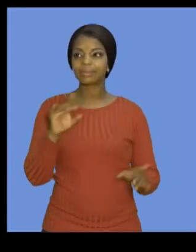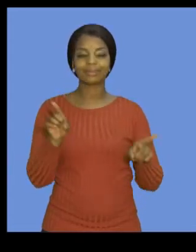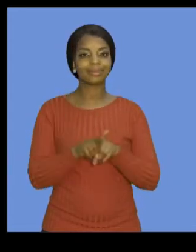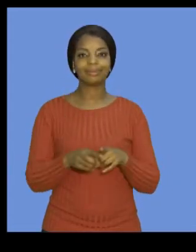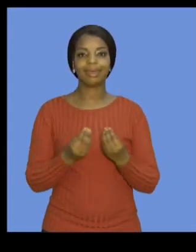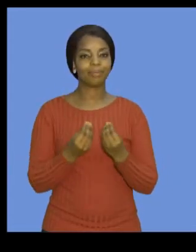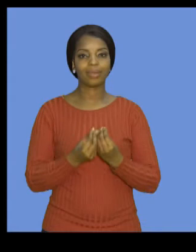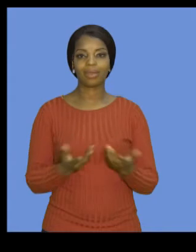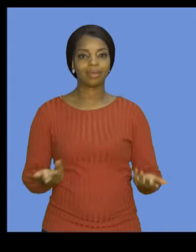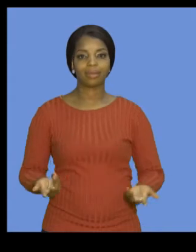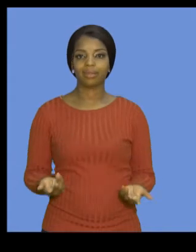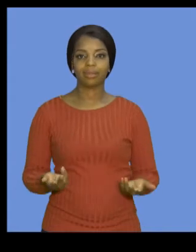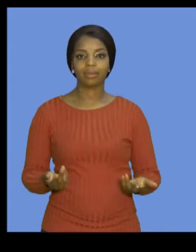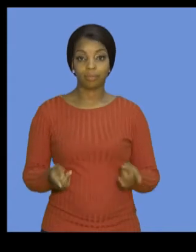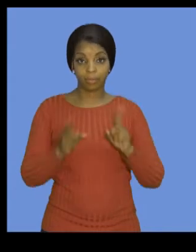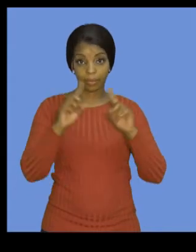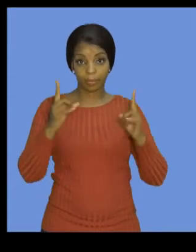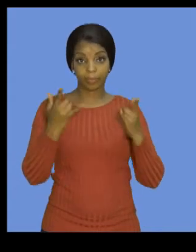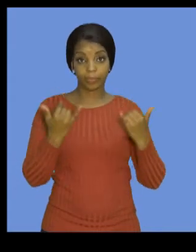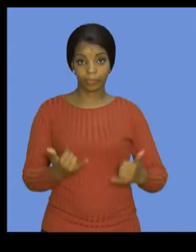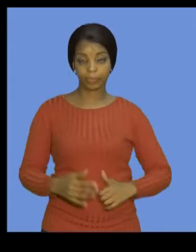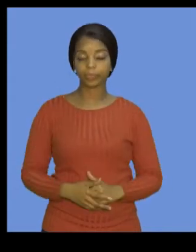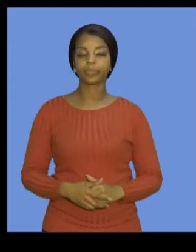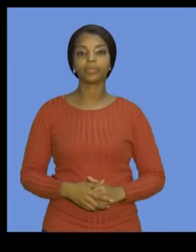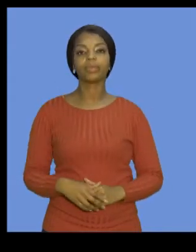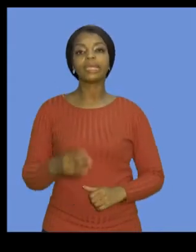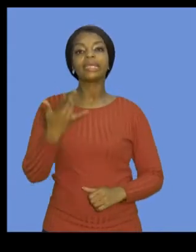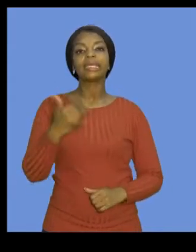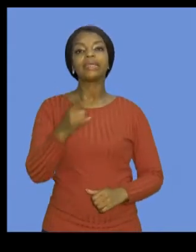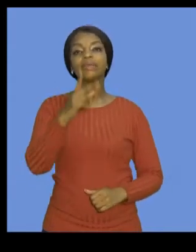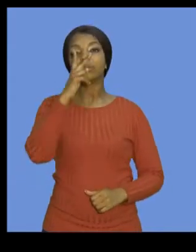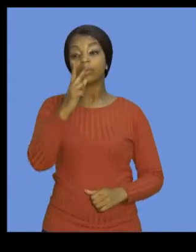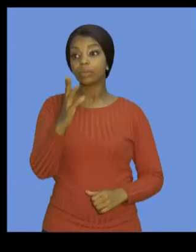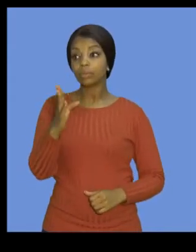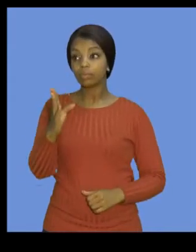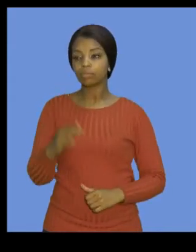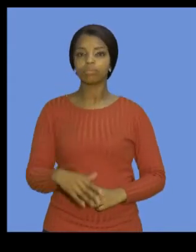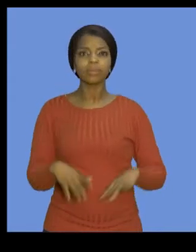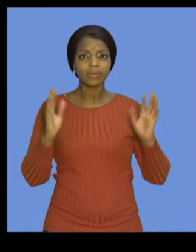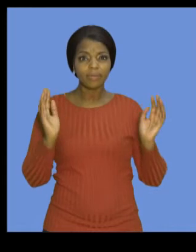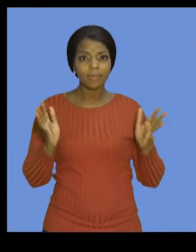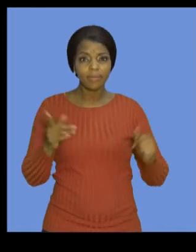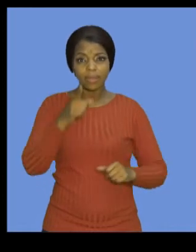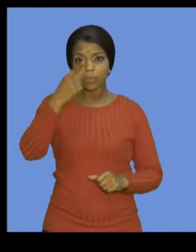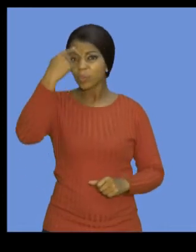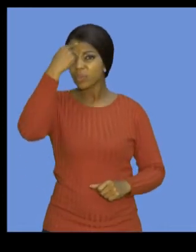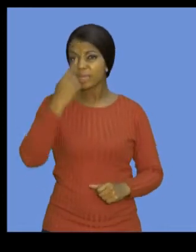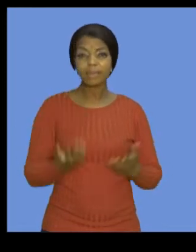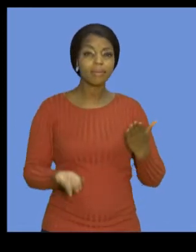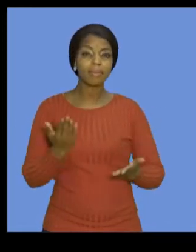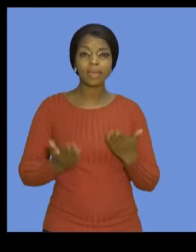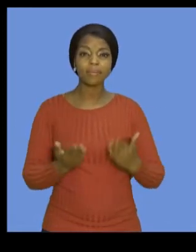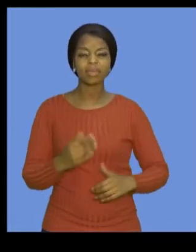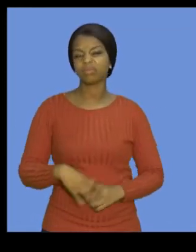talking about. Now, if we look at this, have you ever thought about if you were to maybe have